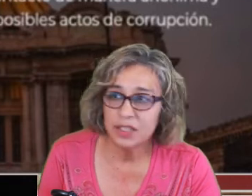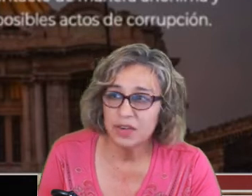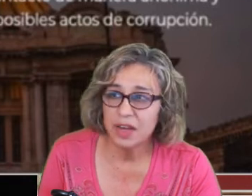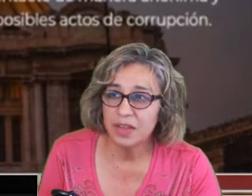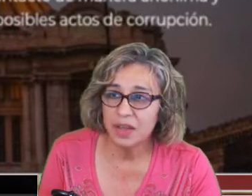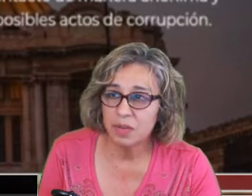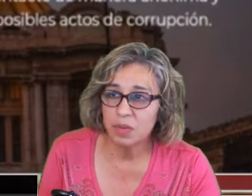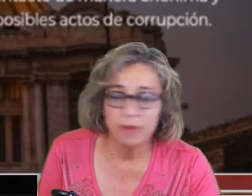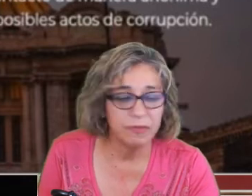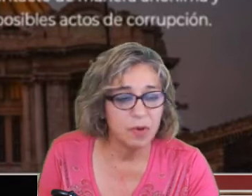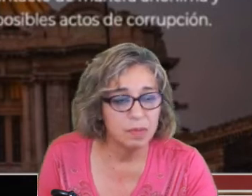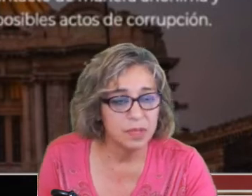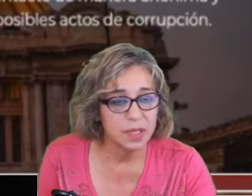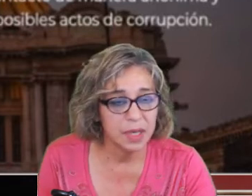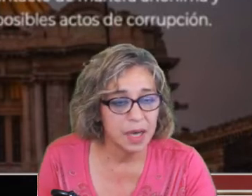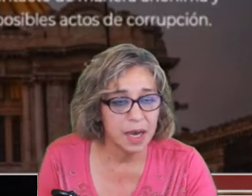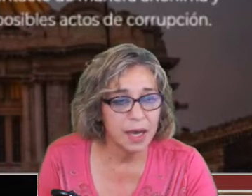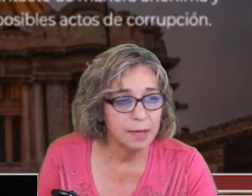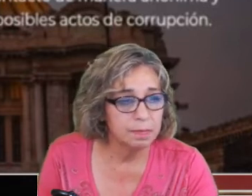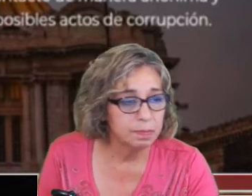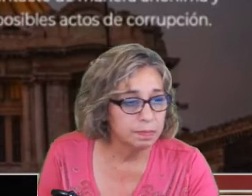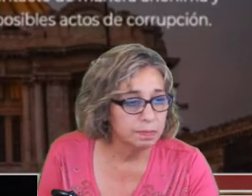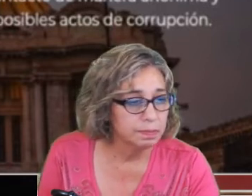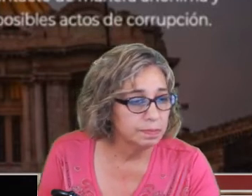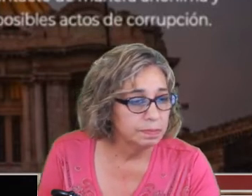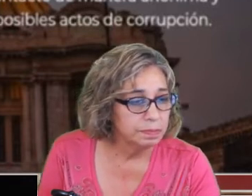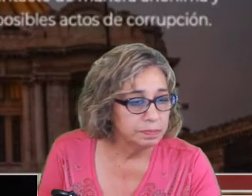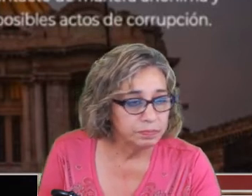And so now the reformed.